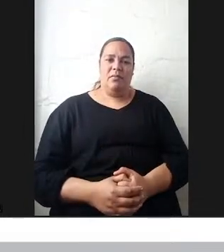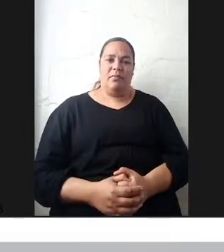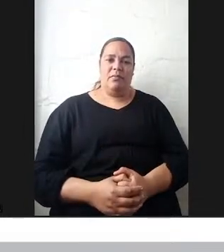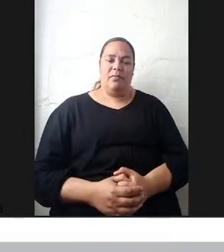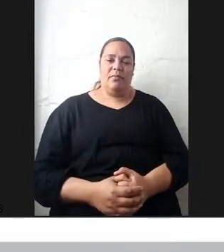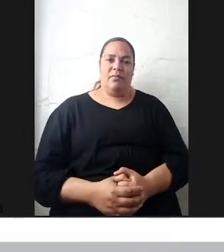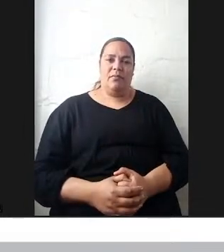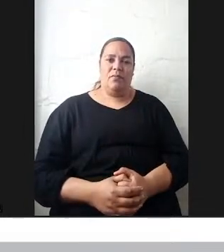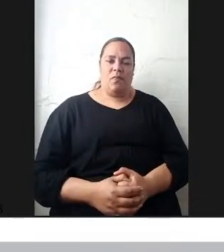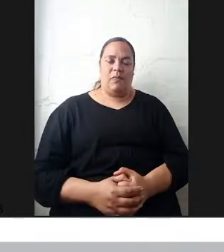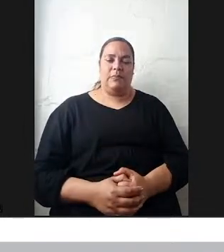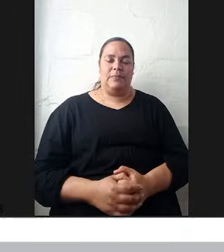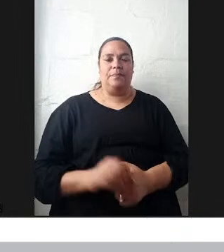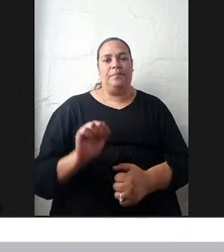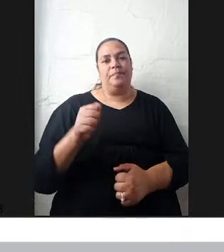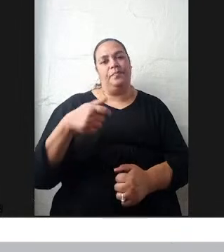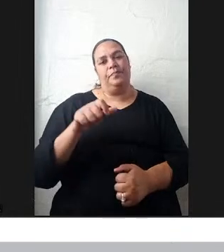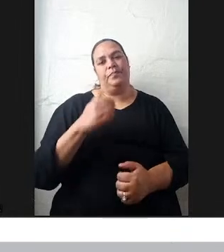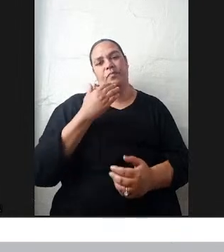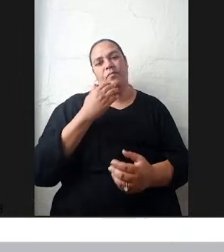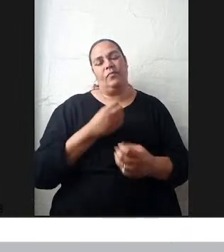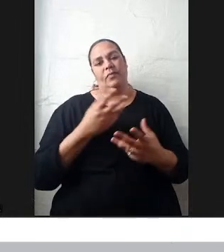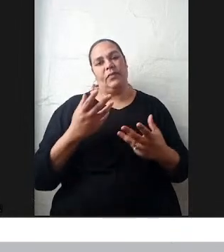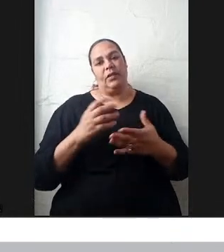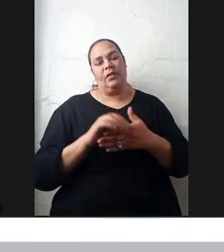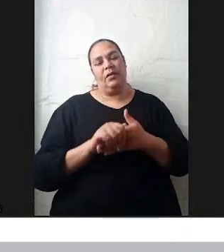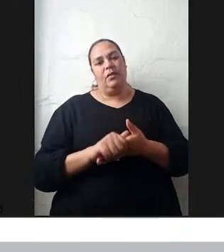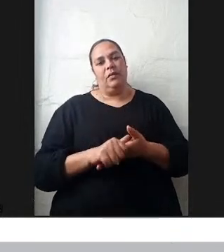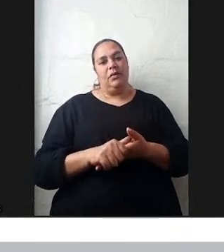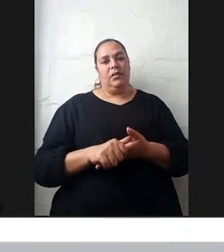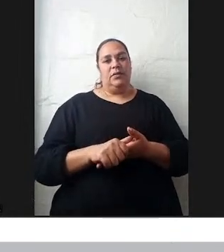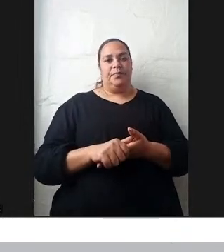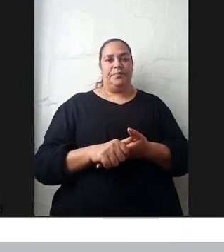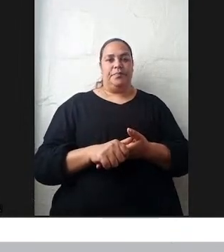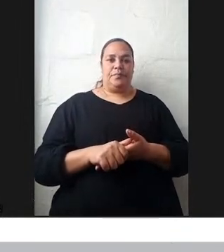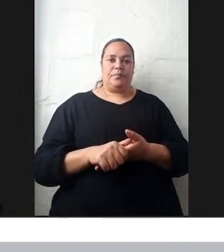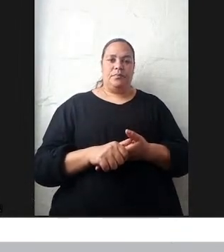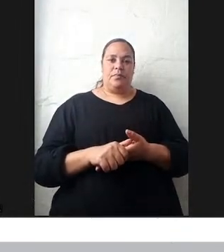Yes, Chair, thank you very much. Chair, just got to me now that